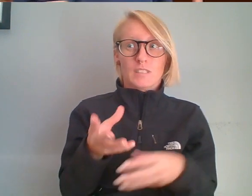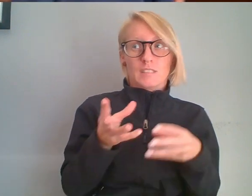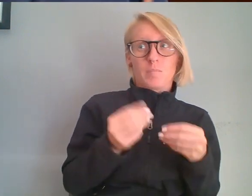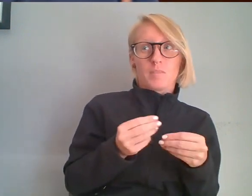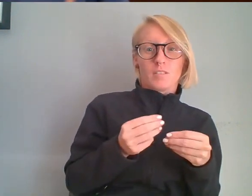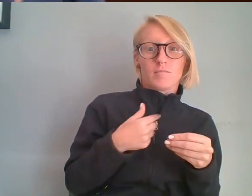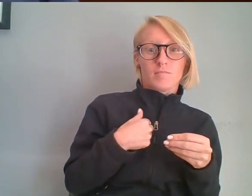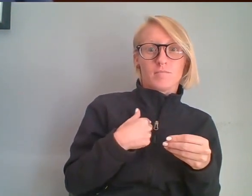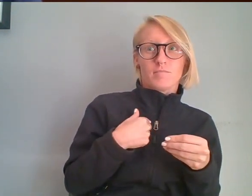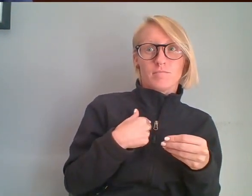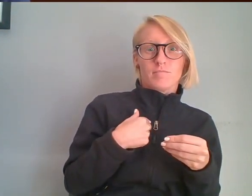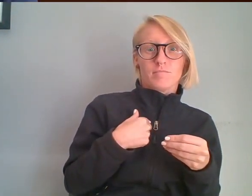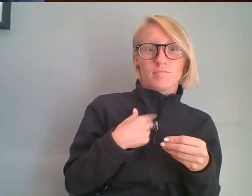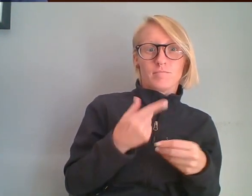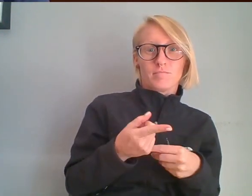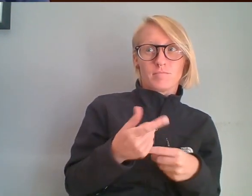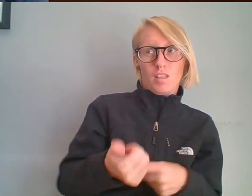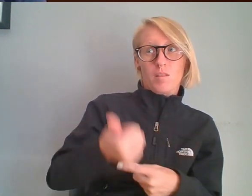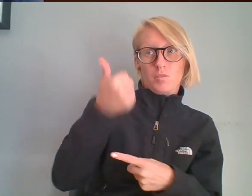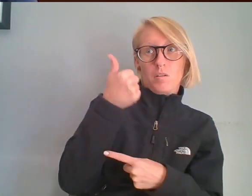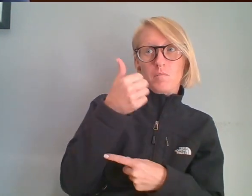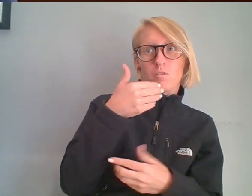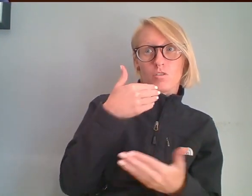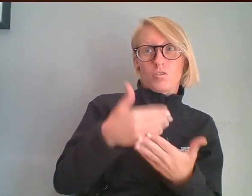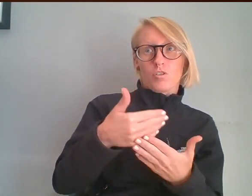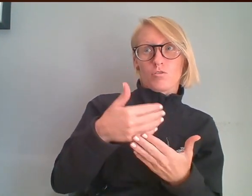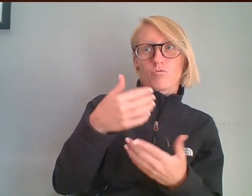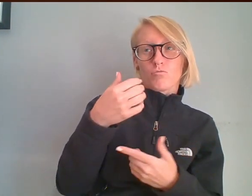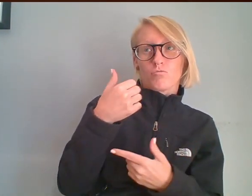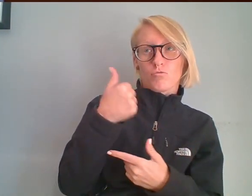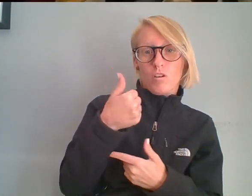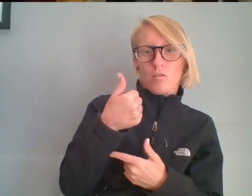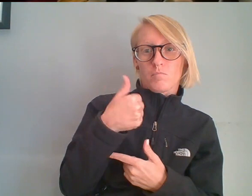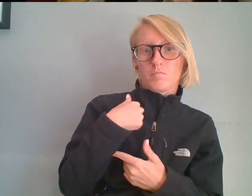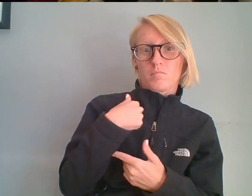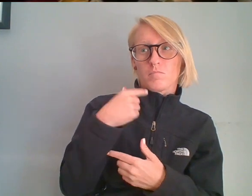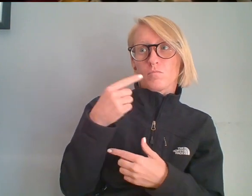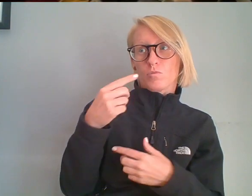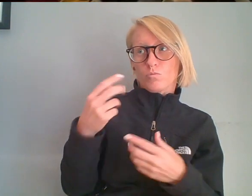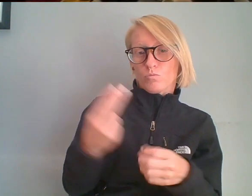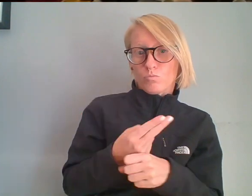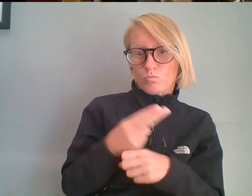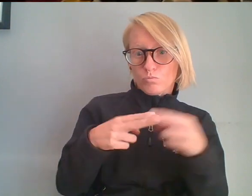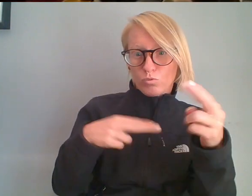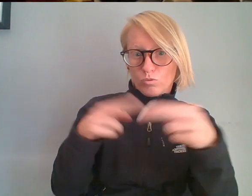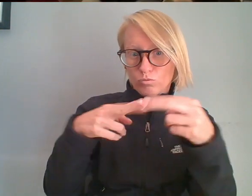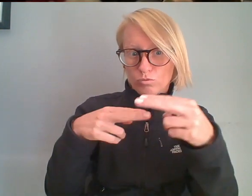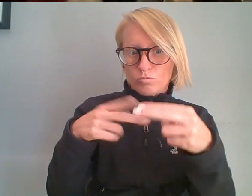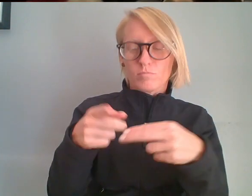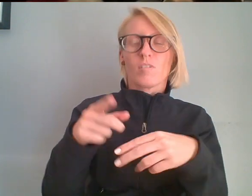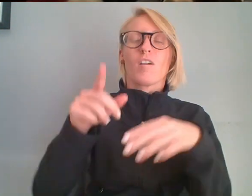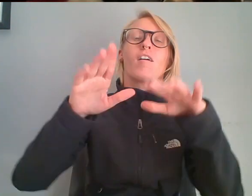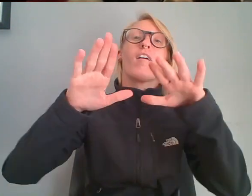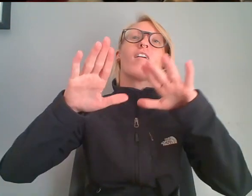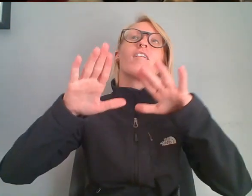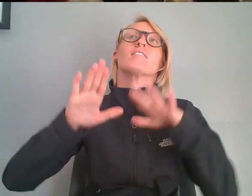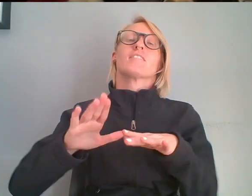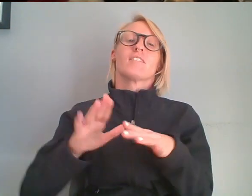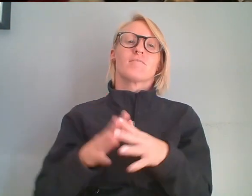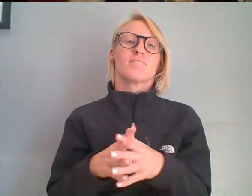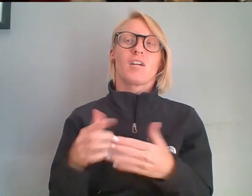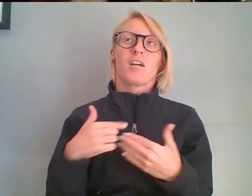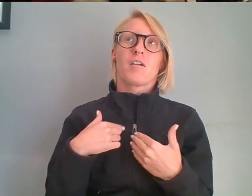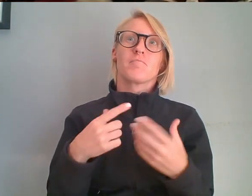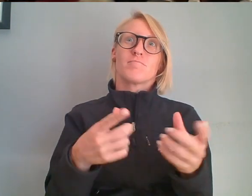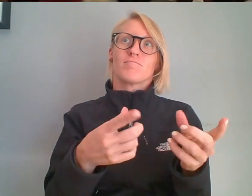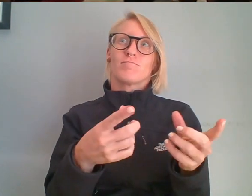pitch, thumbs up. Did they do a good job? Did they use the structure? Awesome. I'm recruiting you all for my next business